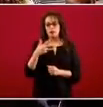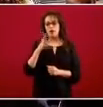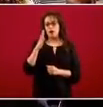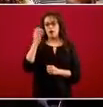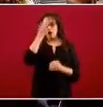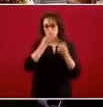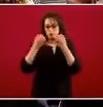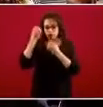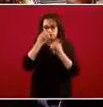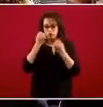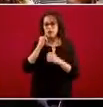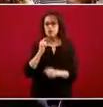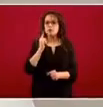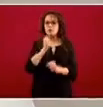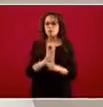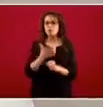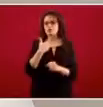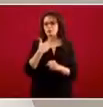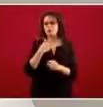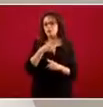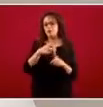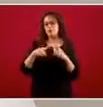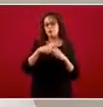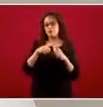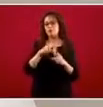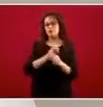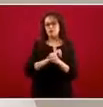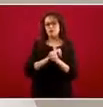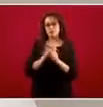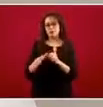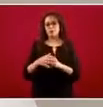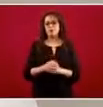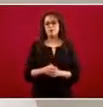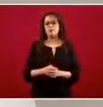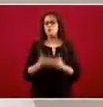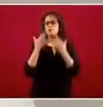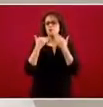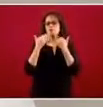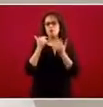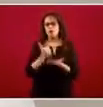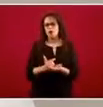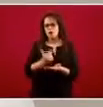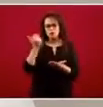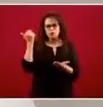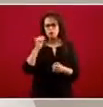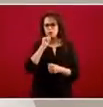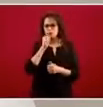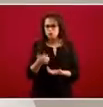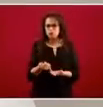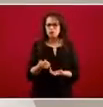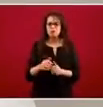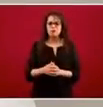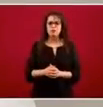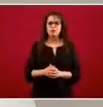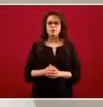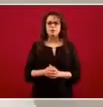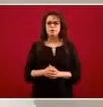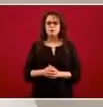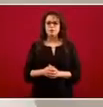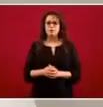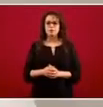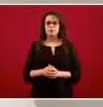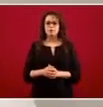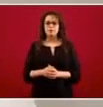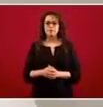2 doctors, they infected another 19 cases, and that was the way the virus spread